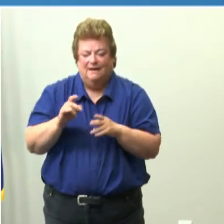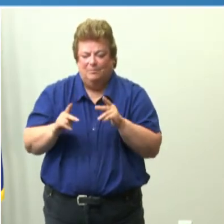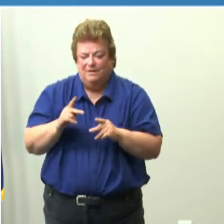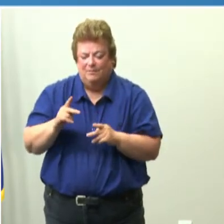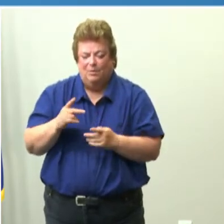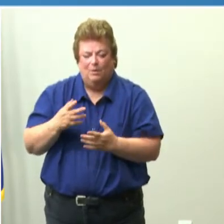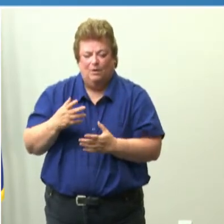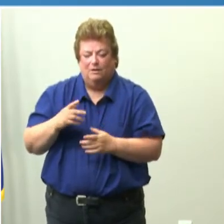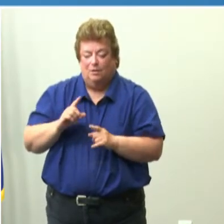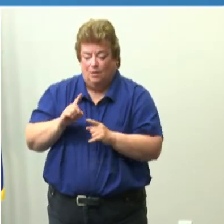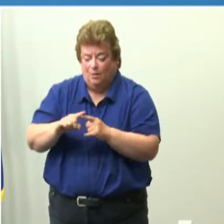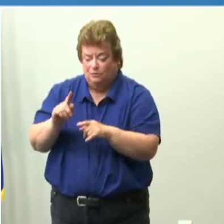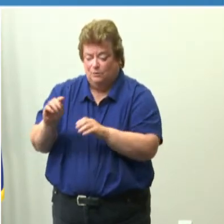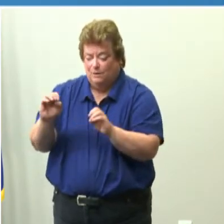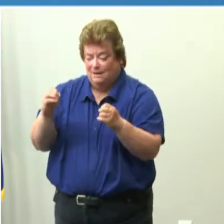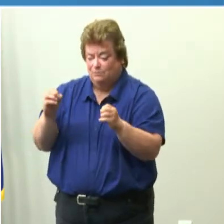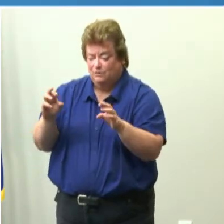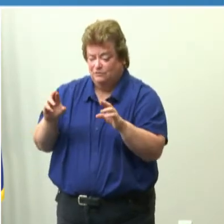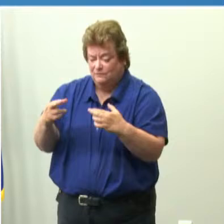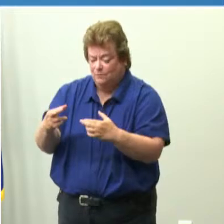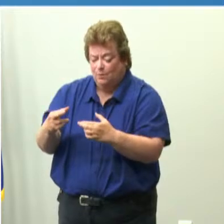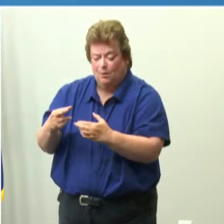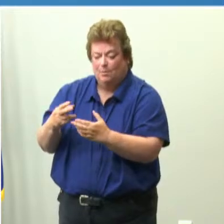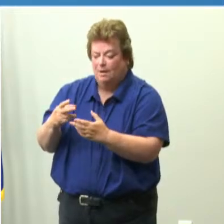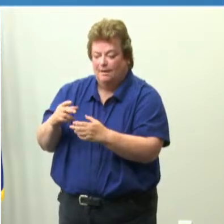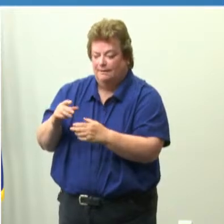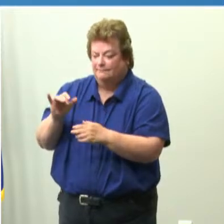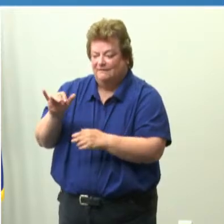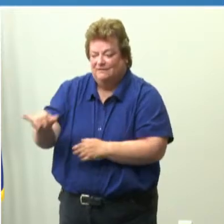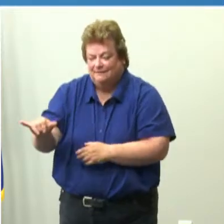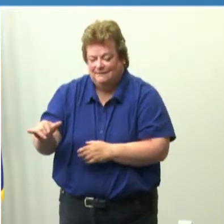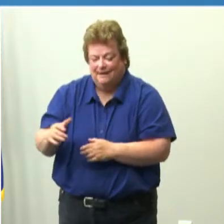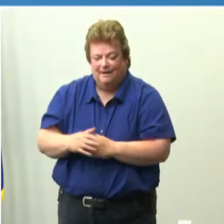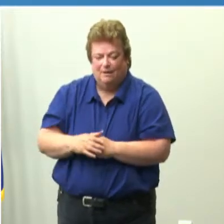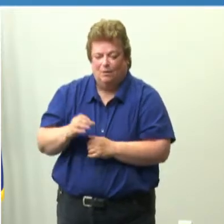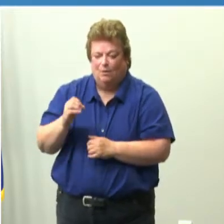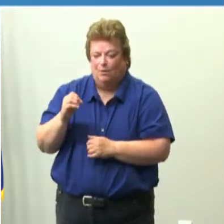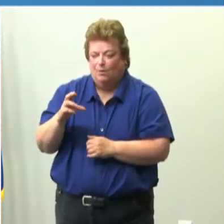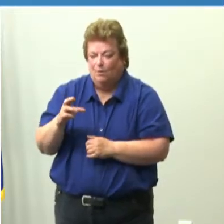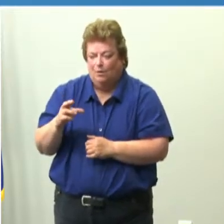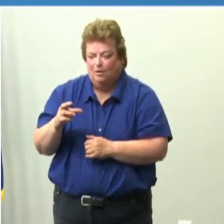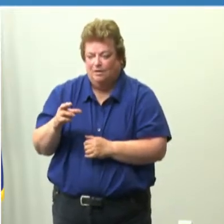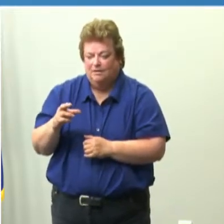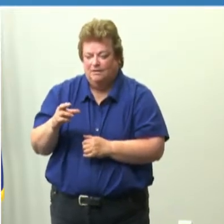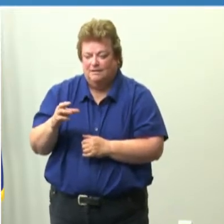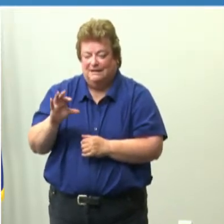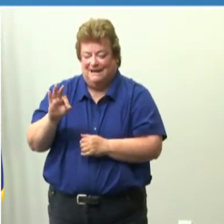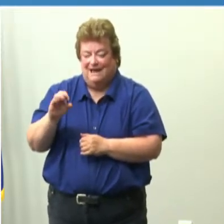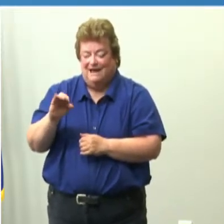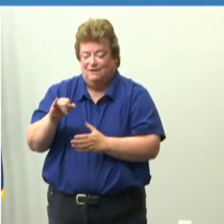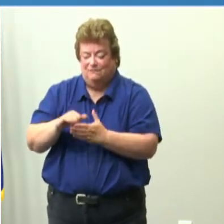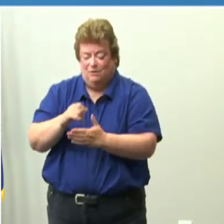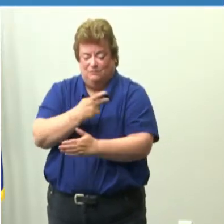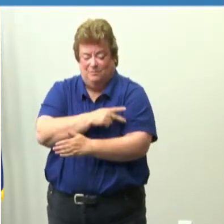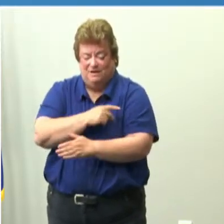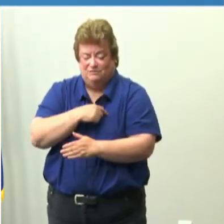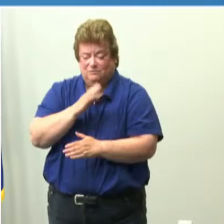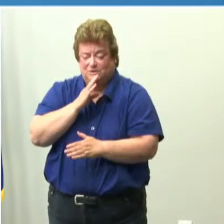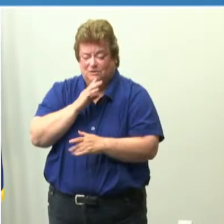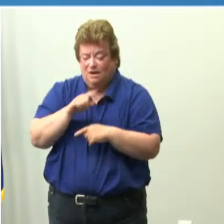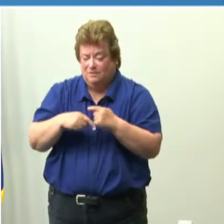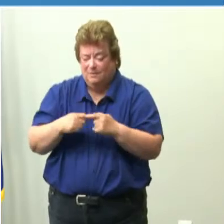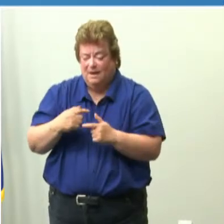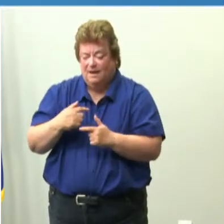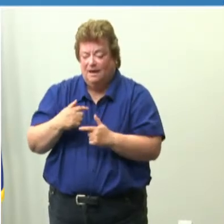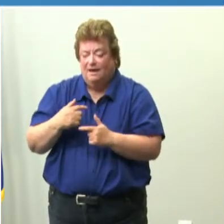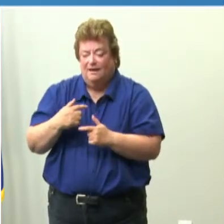emergency room. We're trying to get people in. 9 of those patients we talked about on ventilators